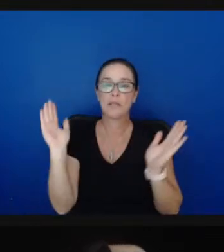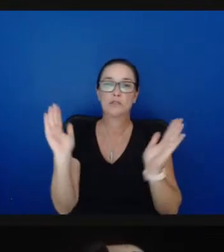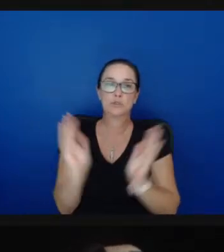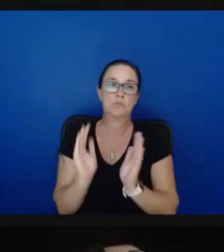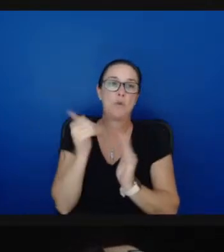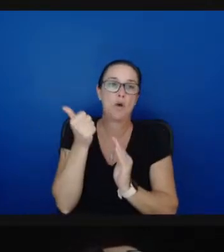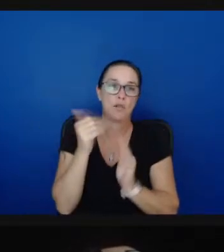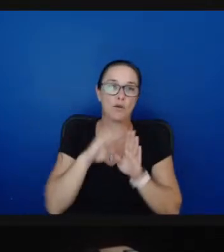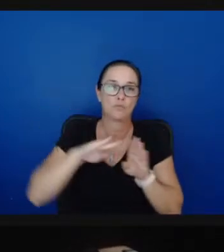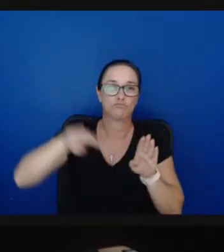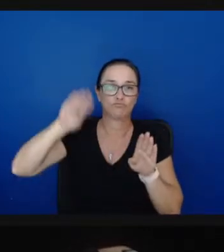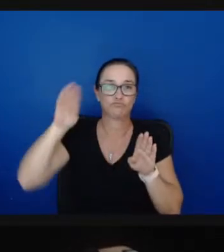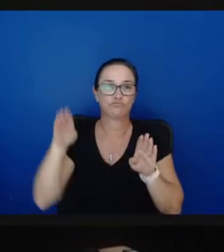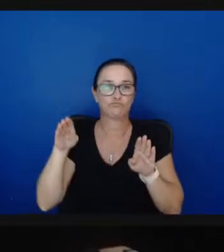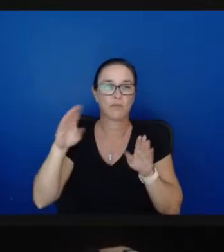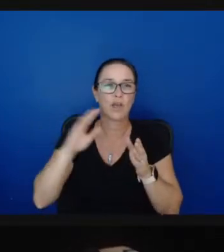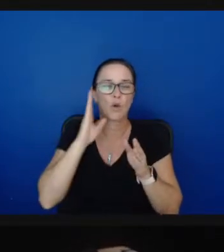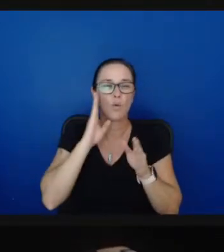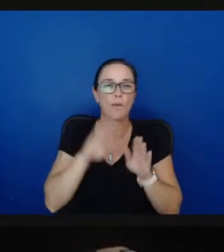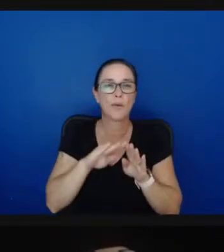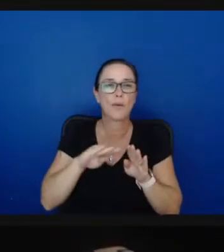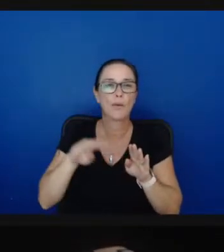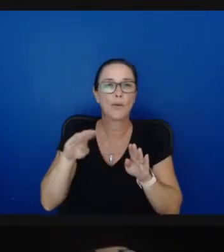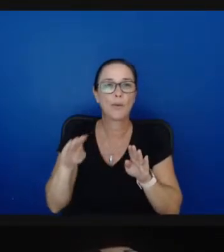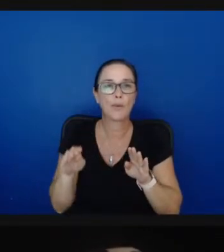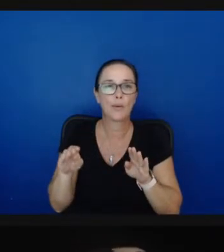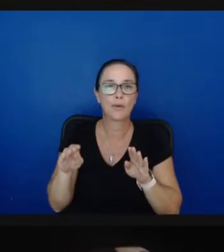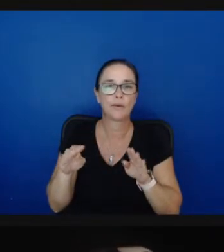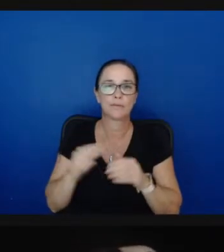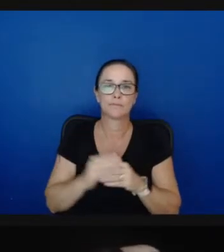seen about 6 weeks ago.